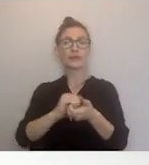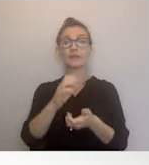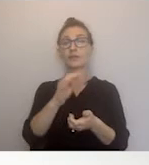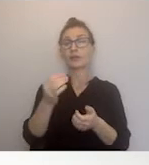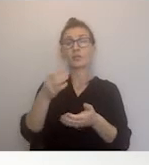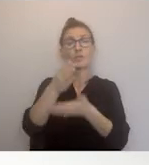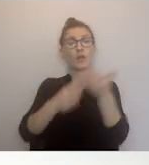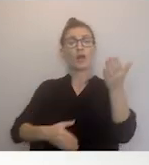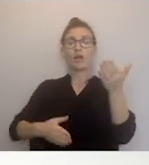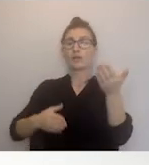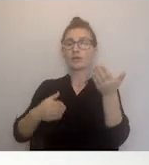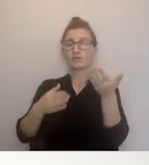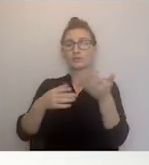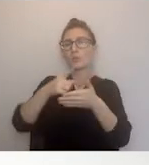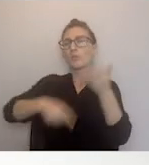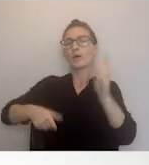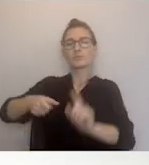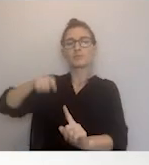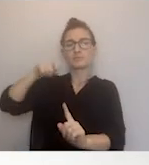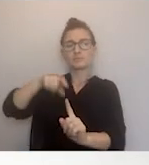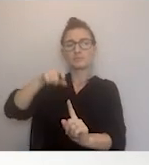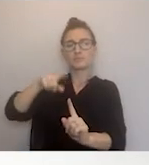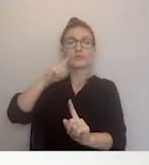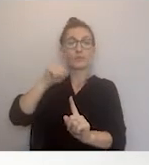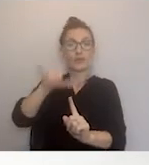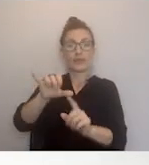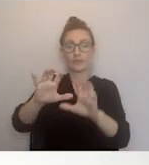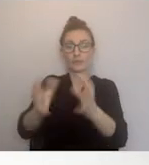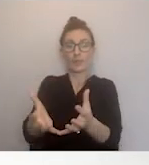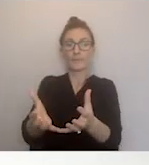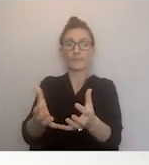be important, and also what activators or triggers might be